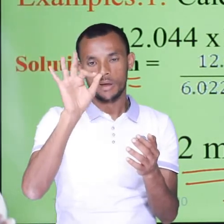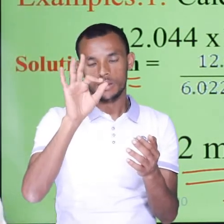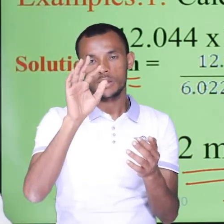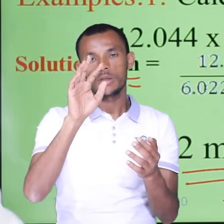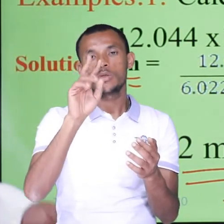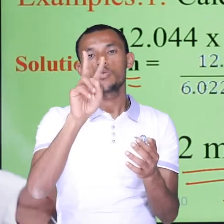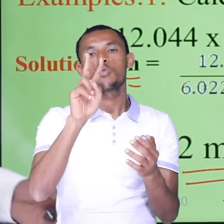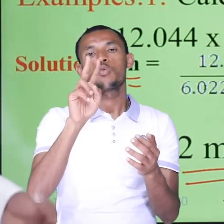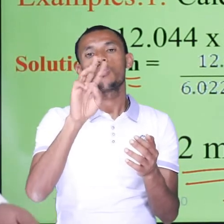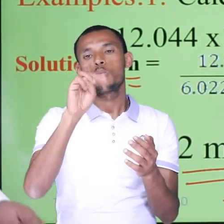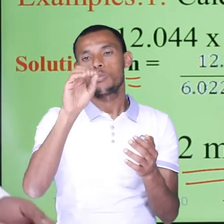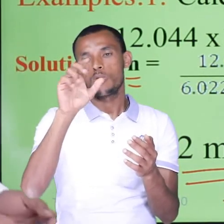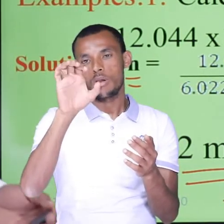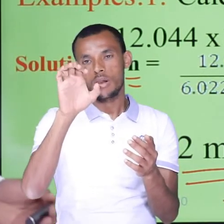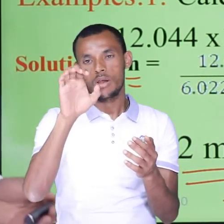molecule.